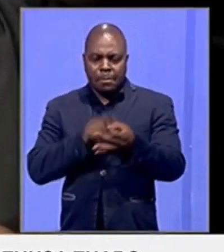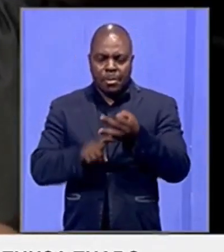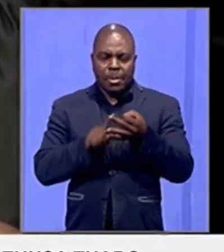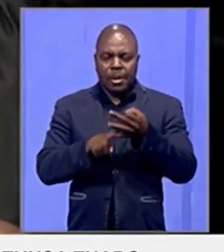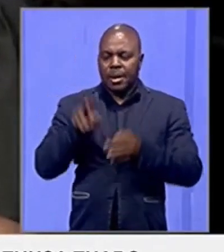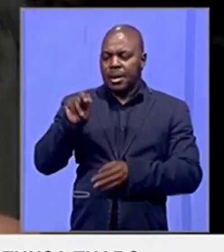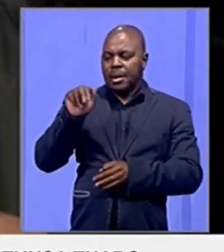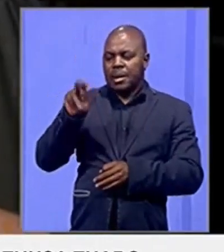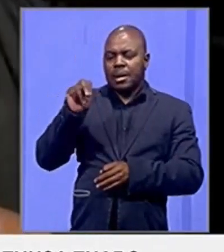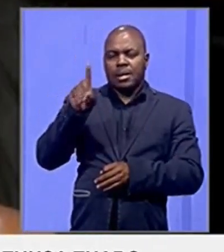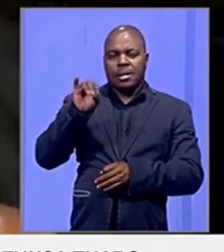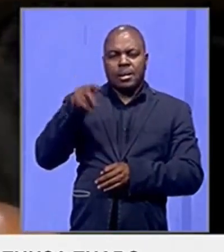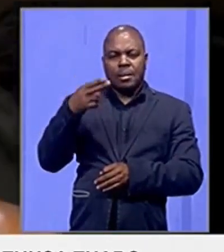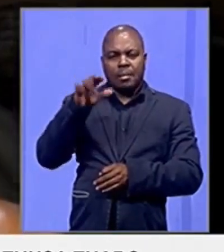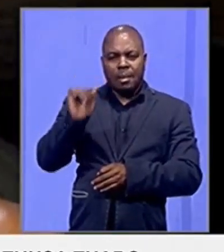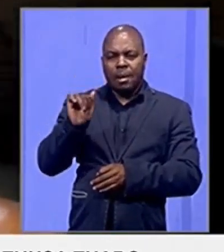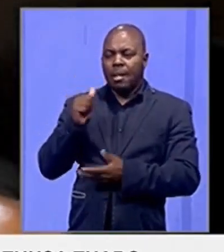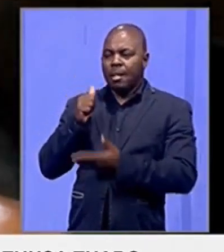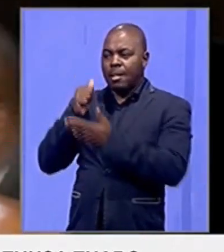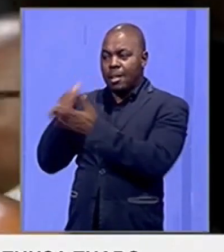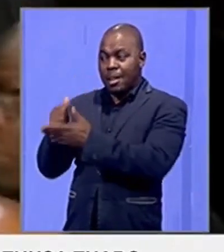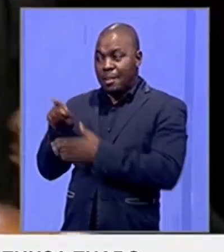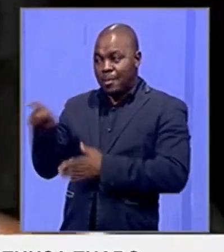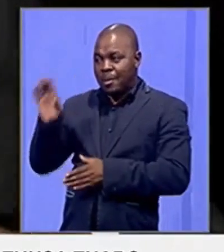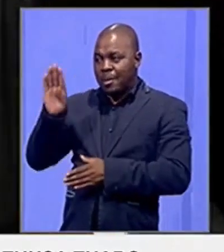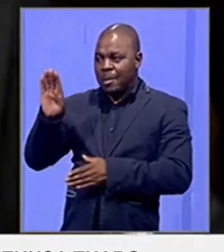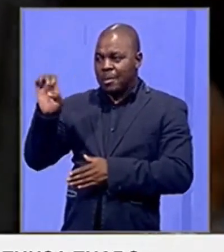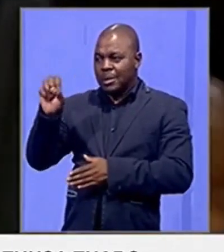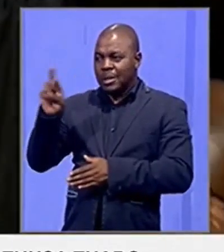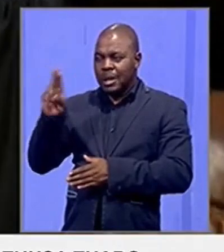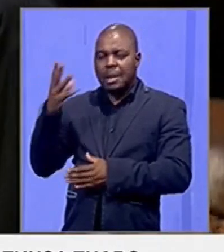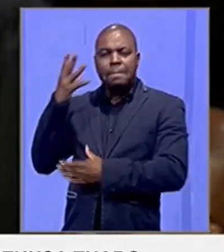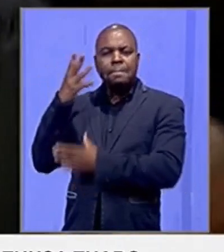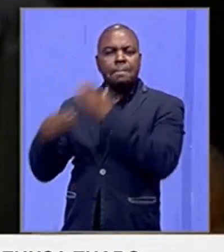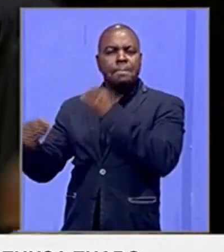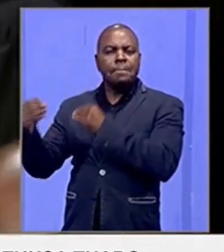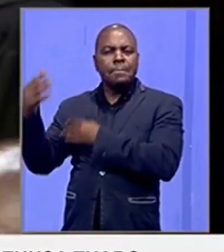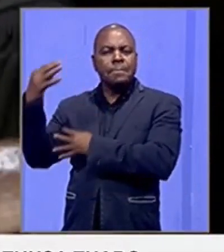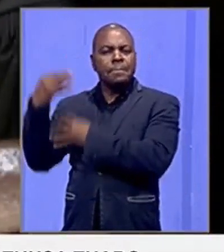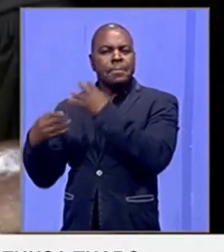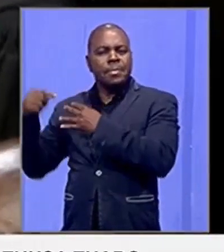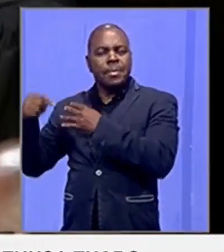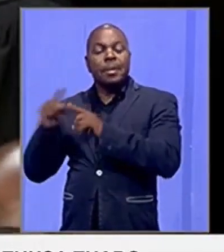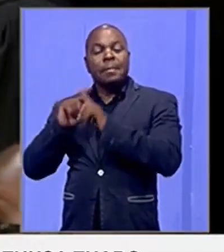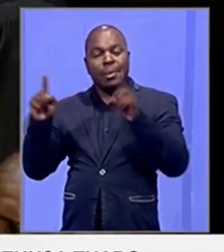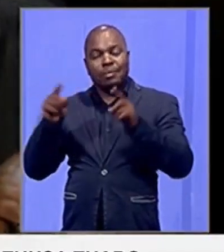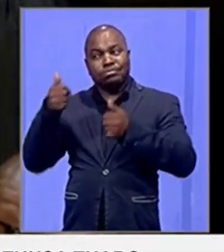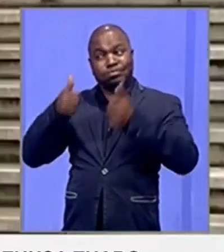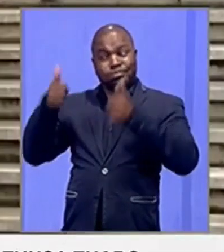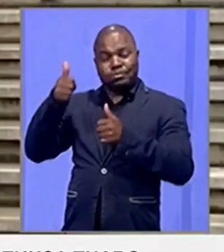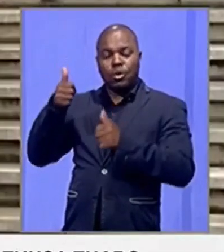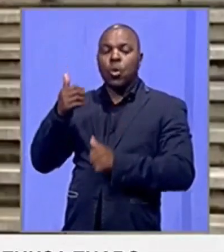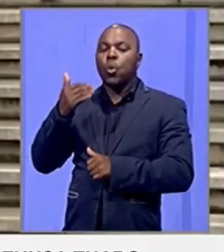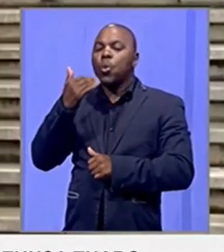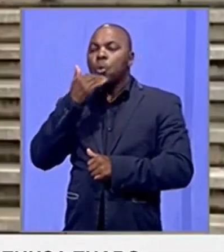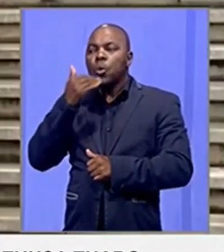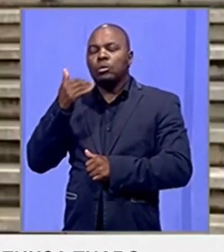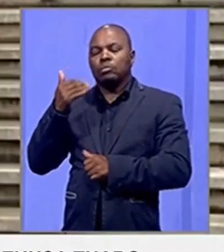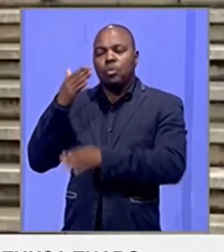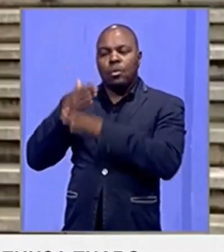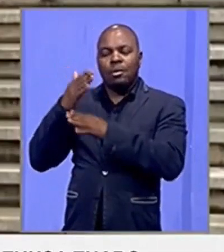Nandipha ba ile ba thusa Thabo Bester hore a phonyowe. Jwale ho molaleng hore ba ka setlohong be leng hore ba buka meding